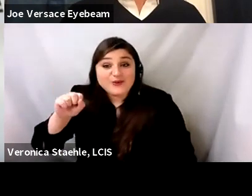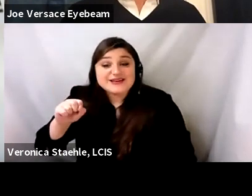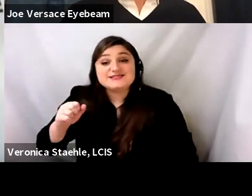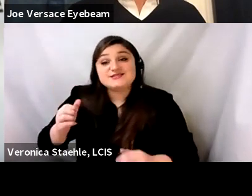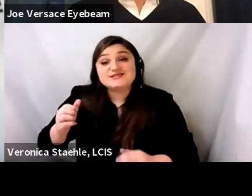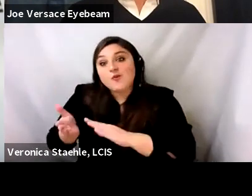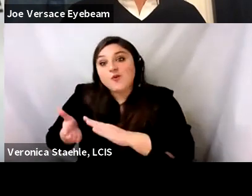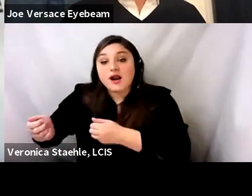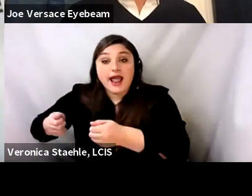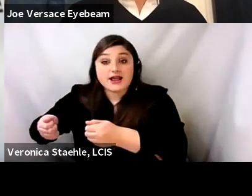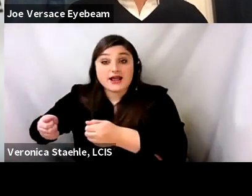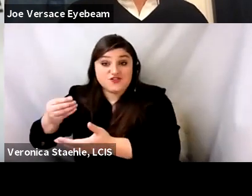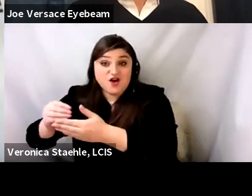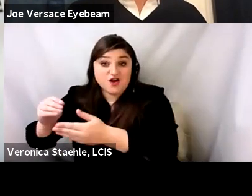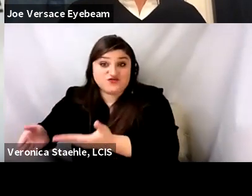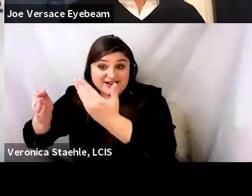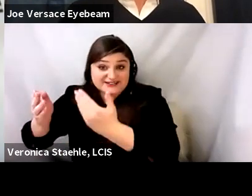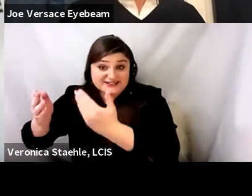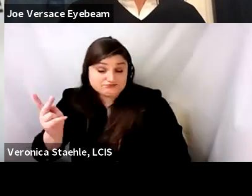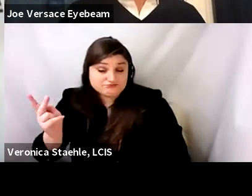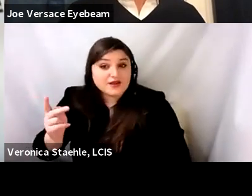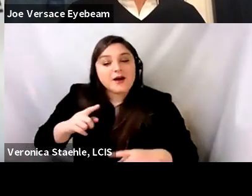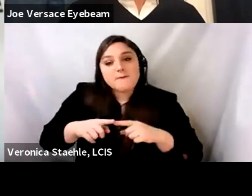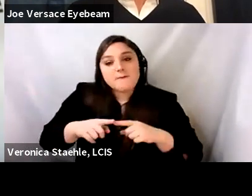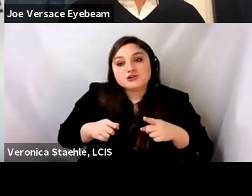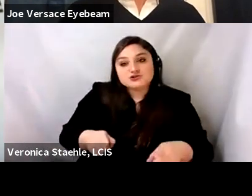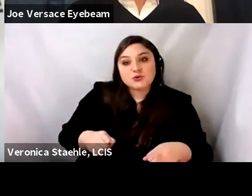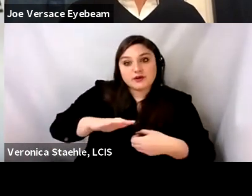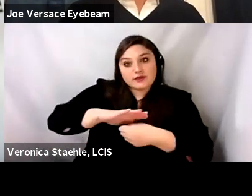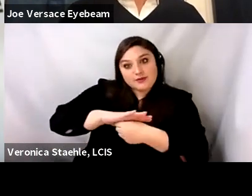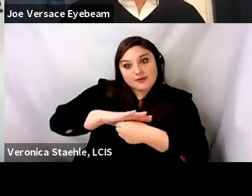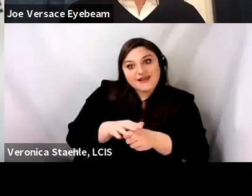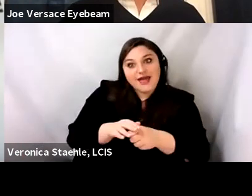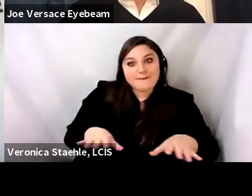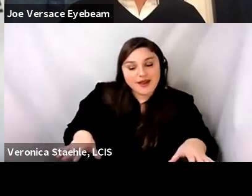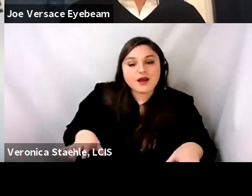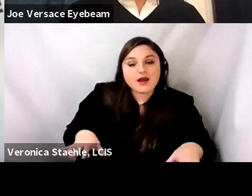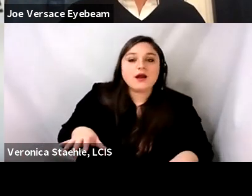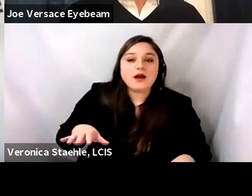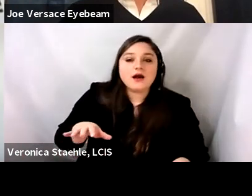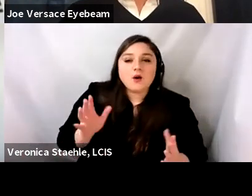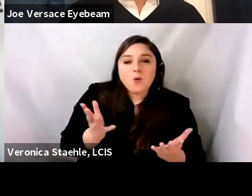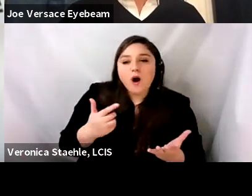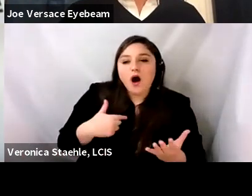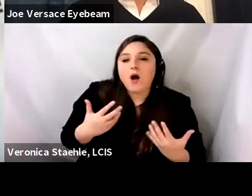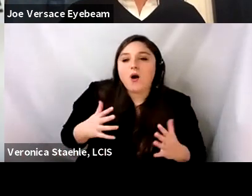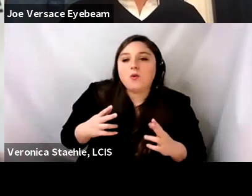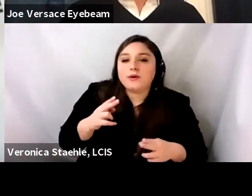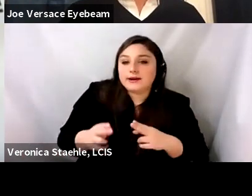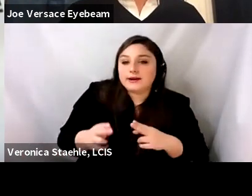fundraising. But during this time, given what I spoke about before and sort of the